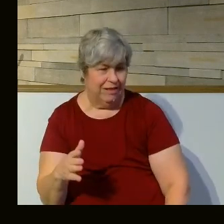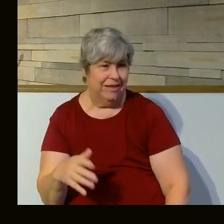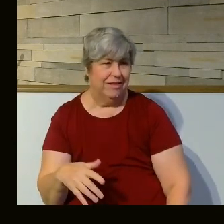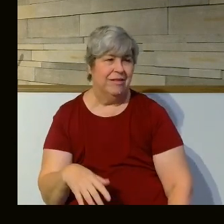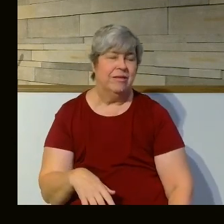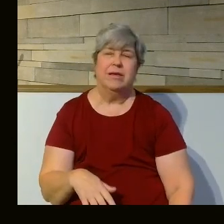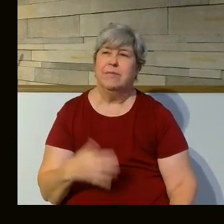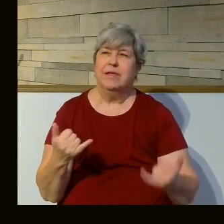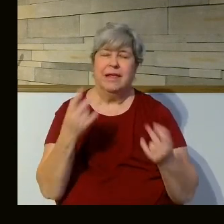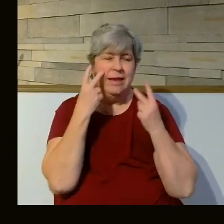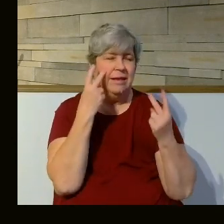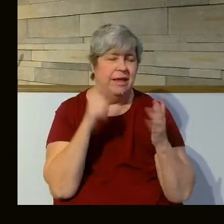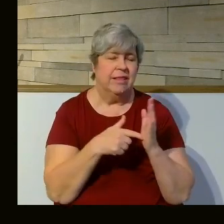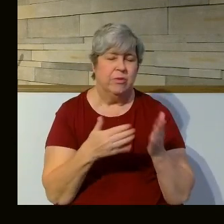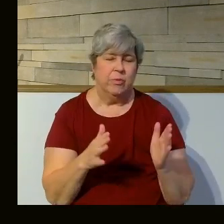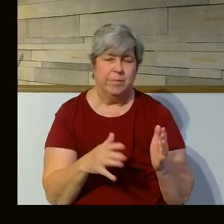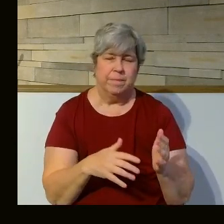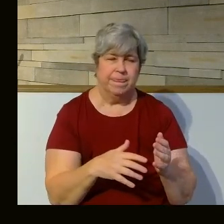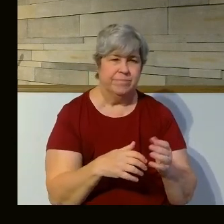Let's look at it this way, folks, in our commitment.